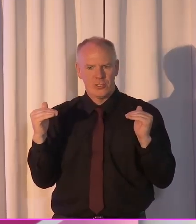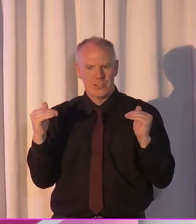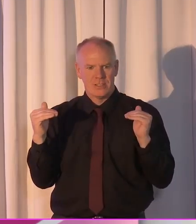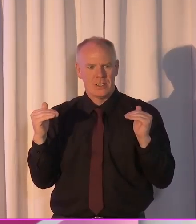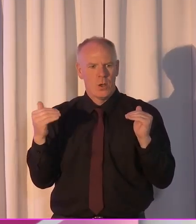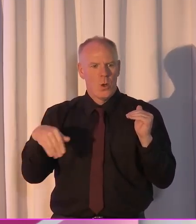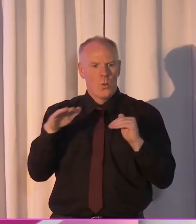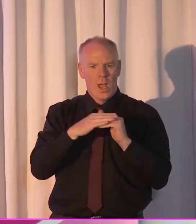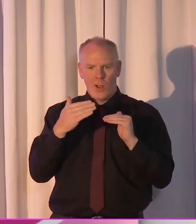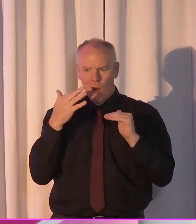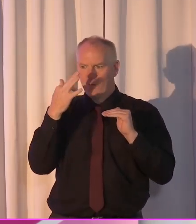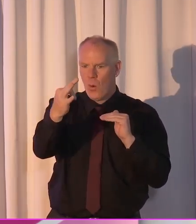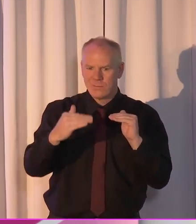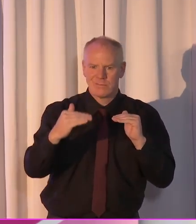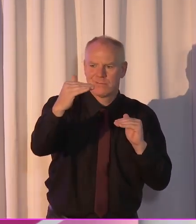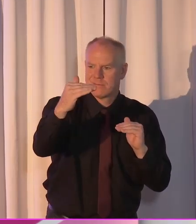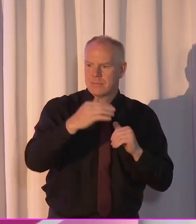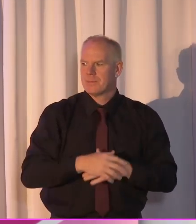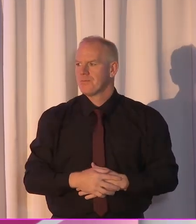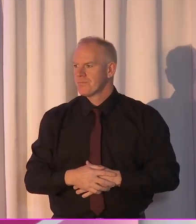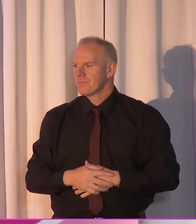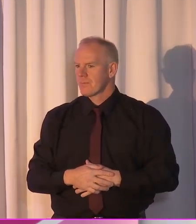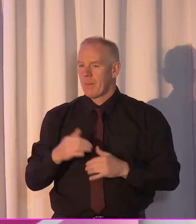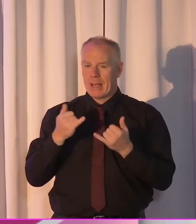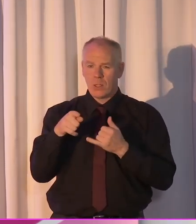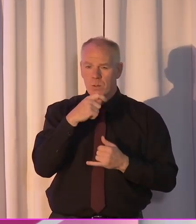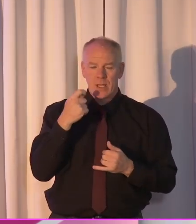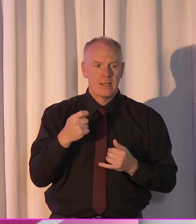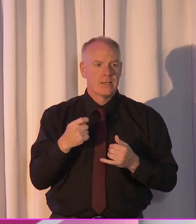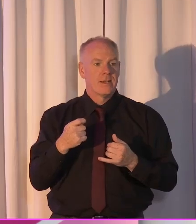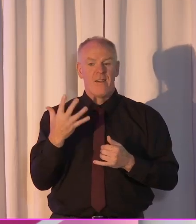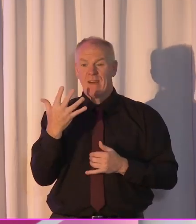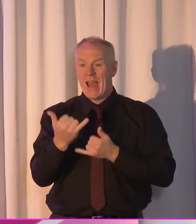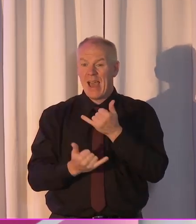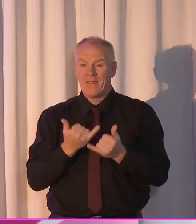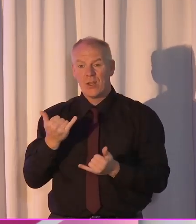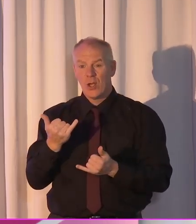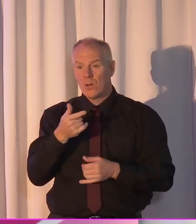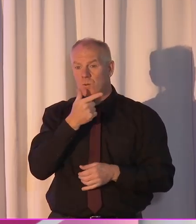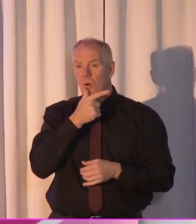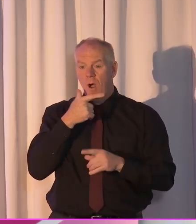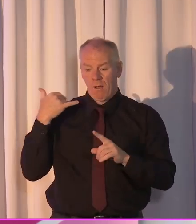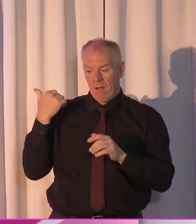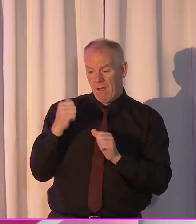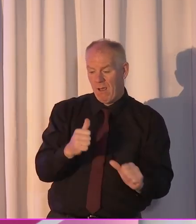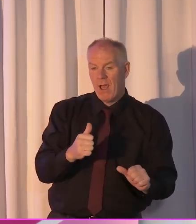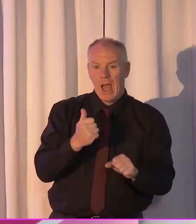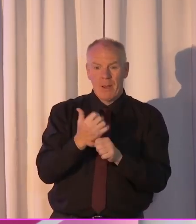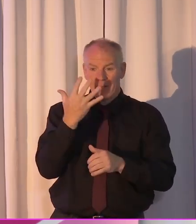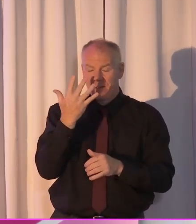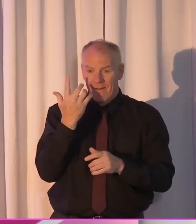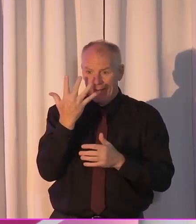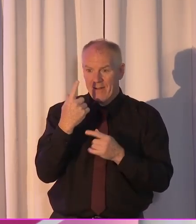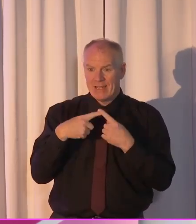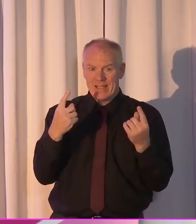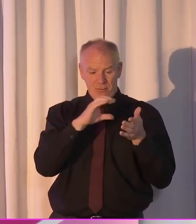today of where we're going forward. But to have as your final of your 5-year talks of the different articles, to